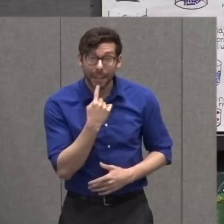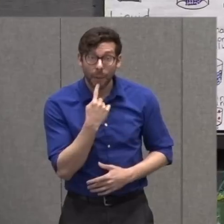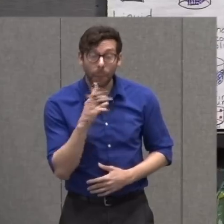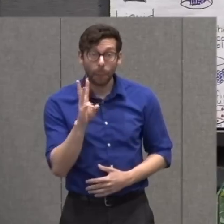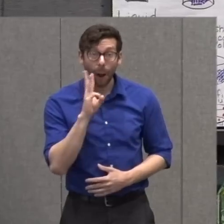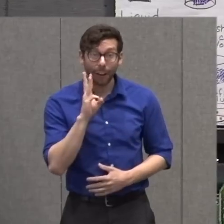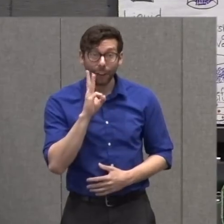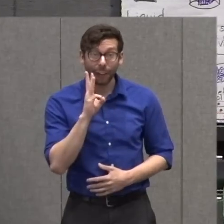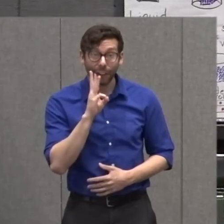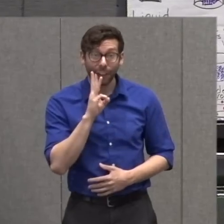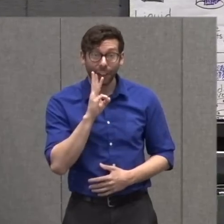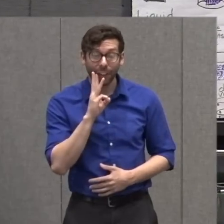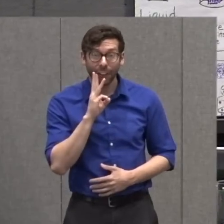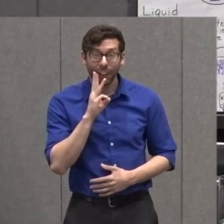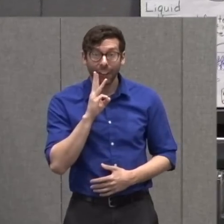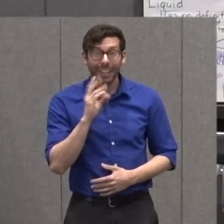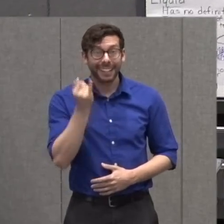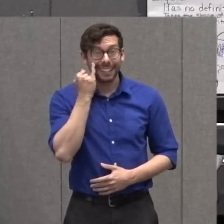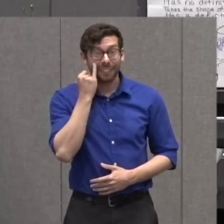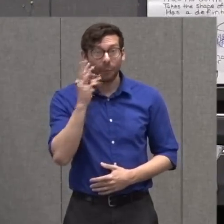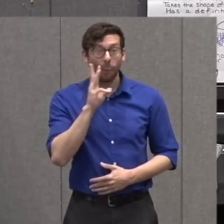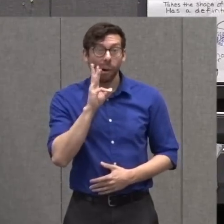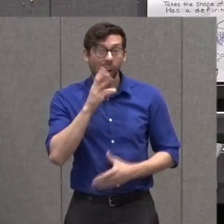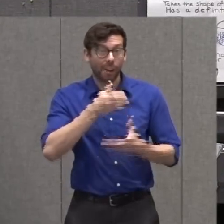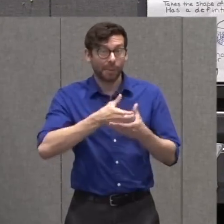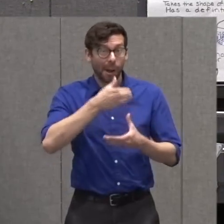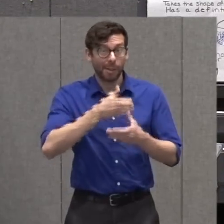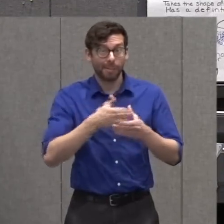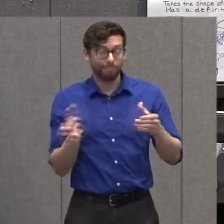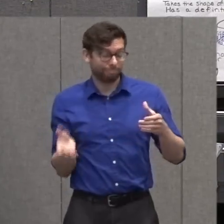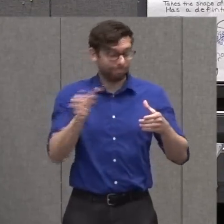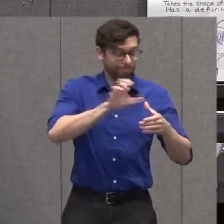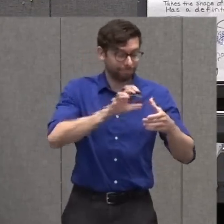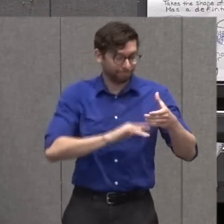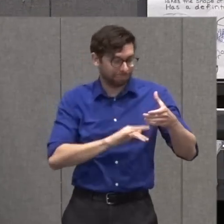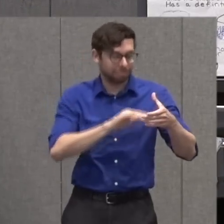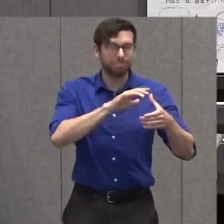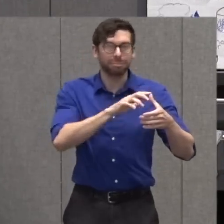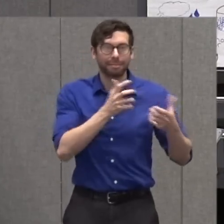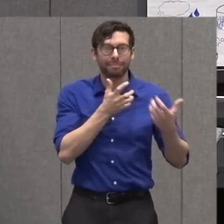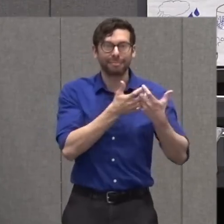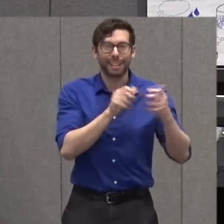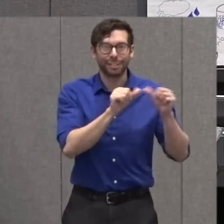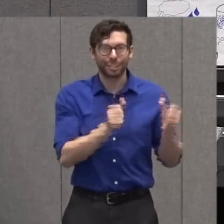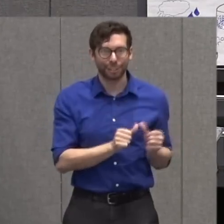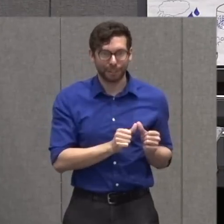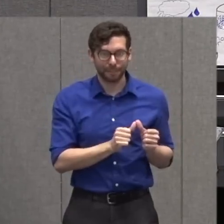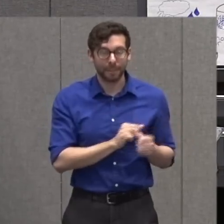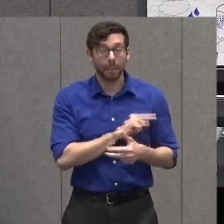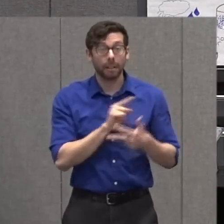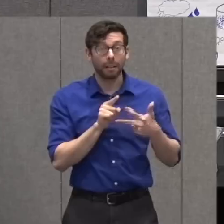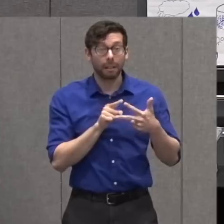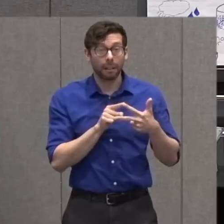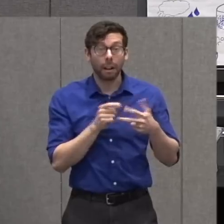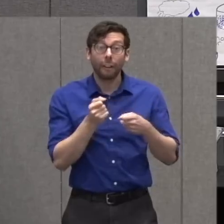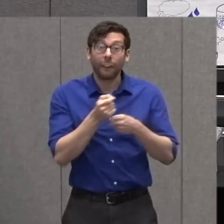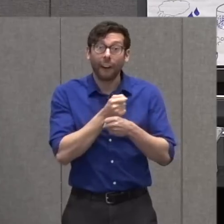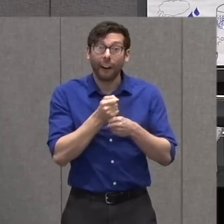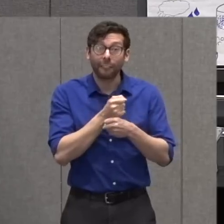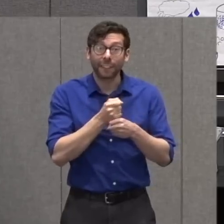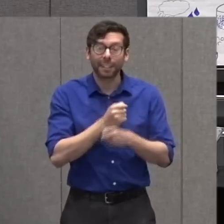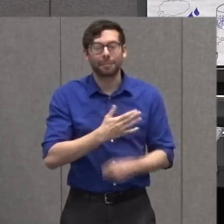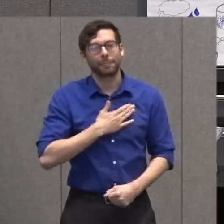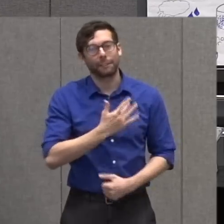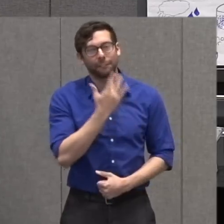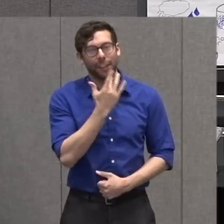Water takes the shape of the water bottle. What's Coffee here? There. is my favorite. Coffee. I have coffee every morning.